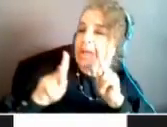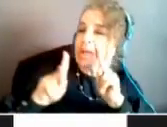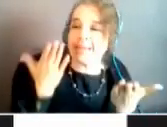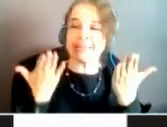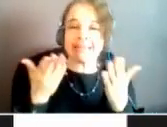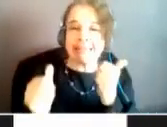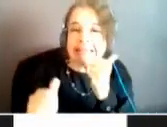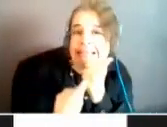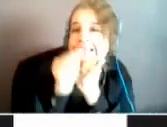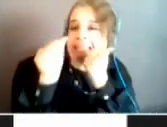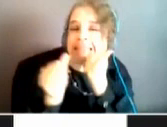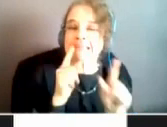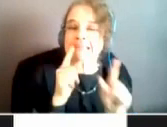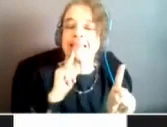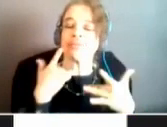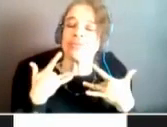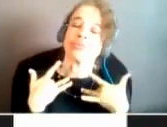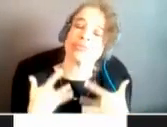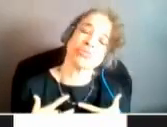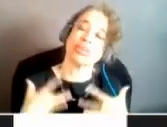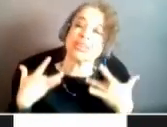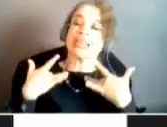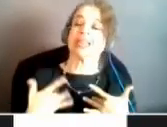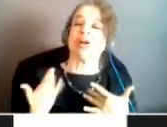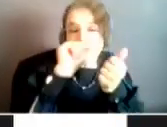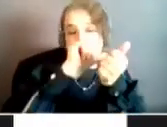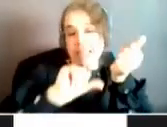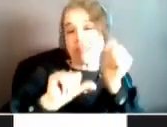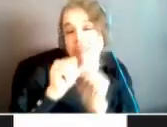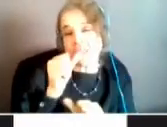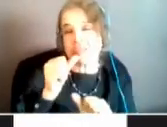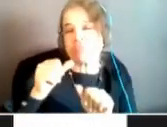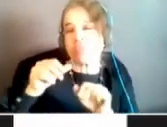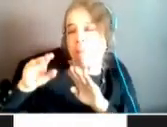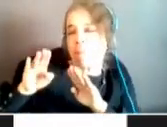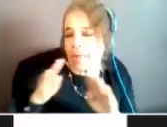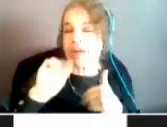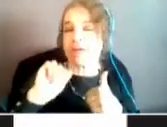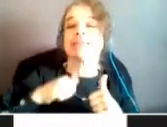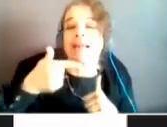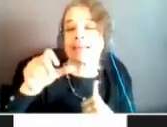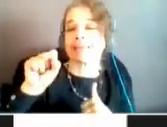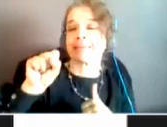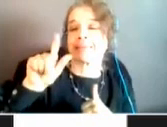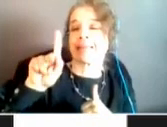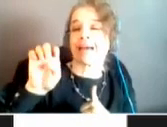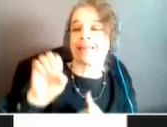at risk for severe depression and or for suicide behavior. Next slide.